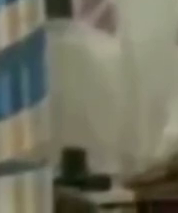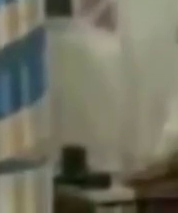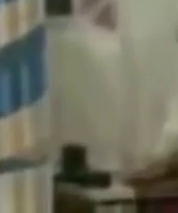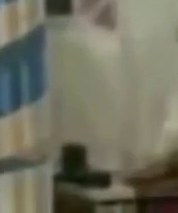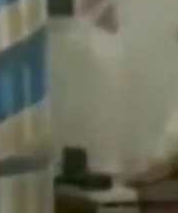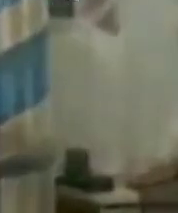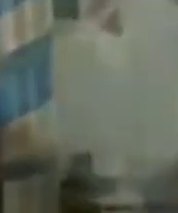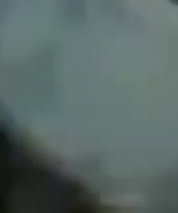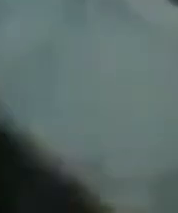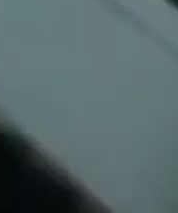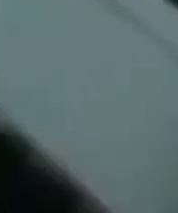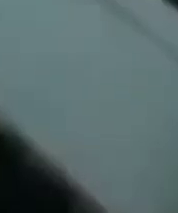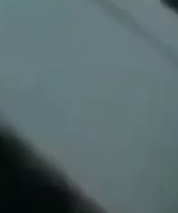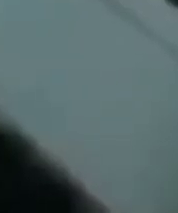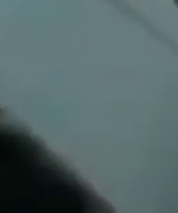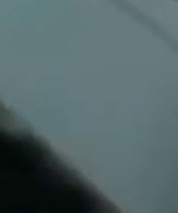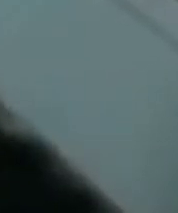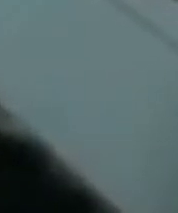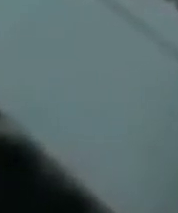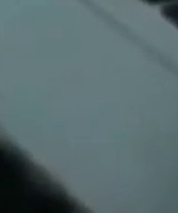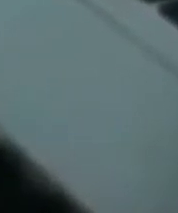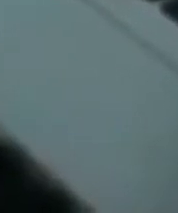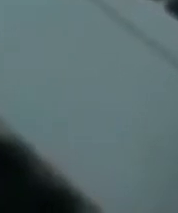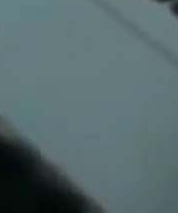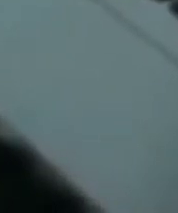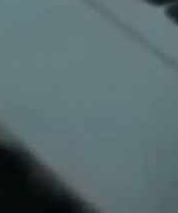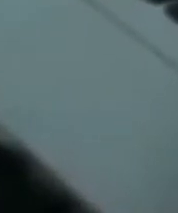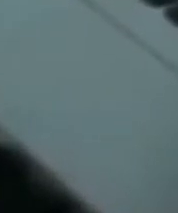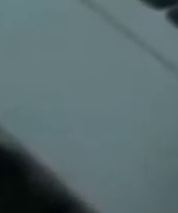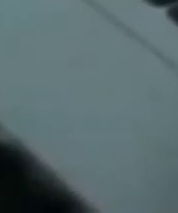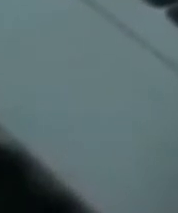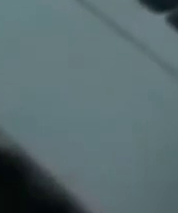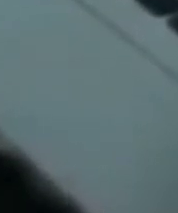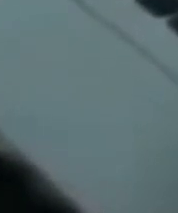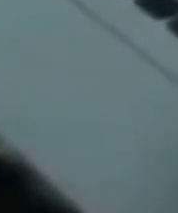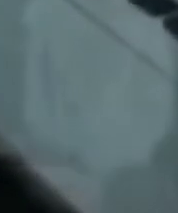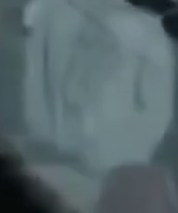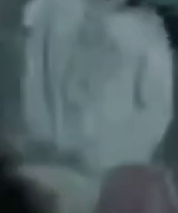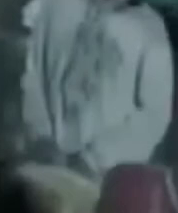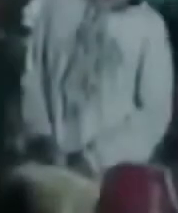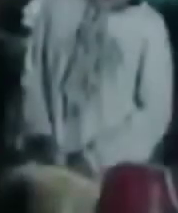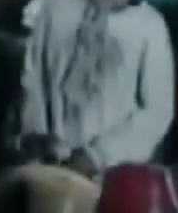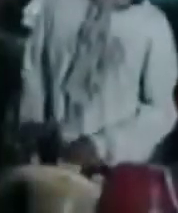right now. Hallelujah, hallelujah. I give you praise.